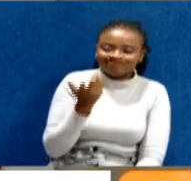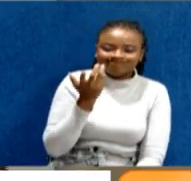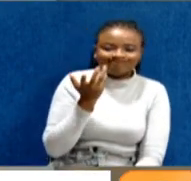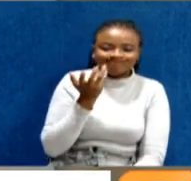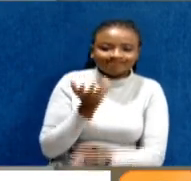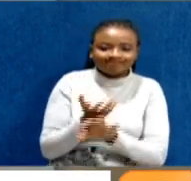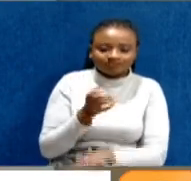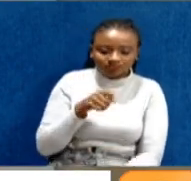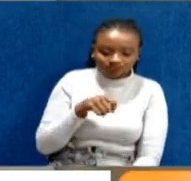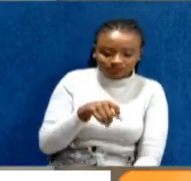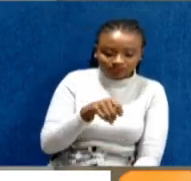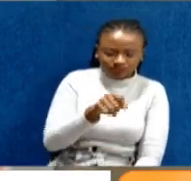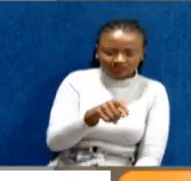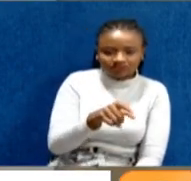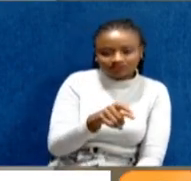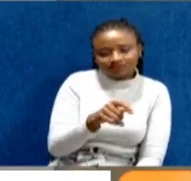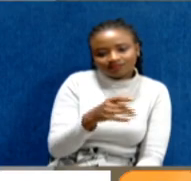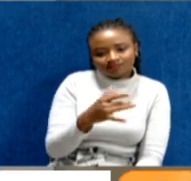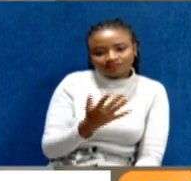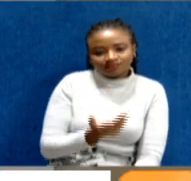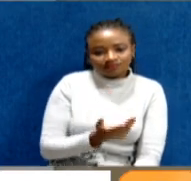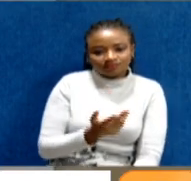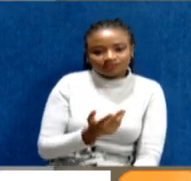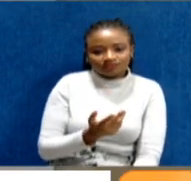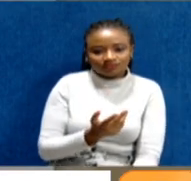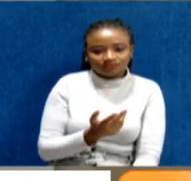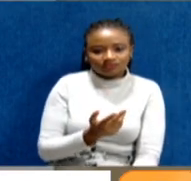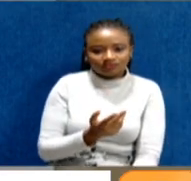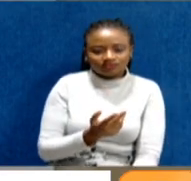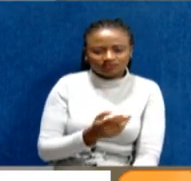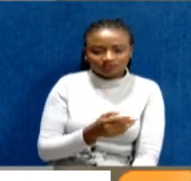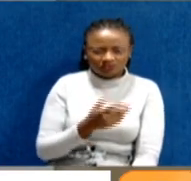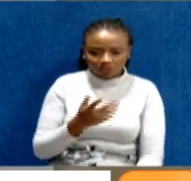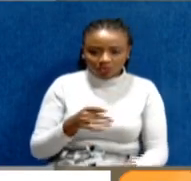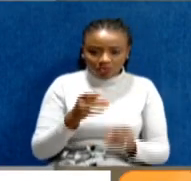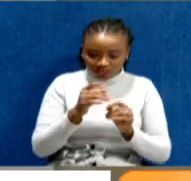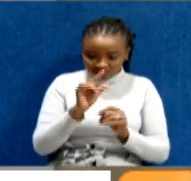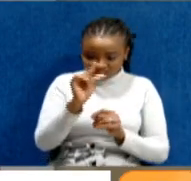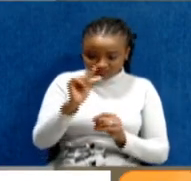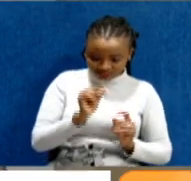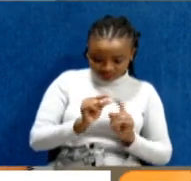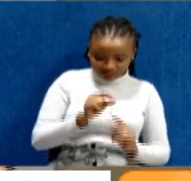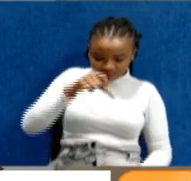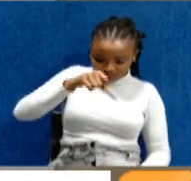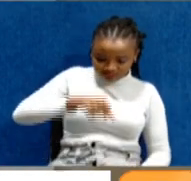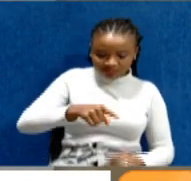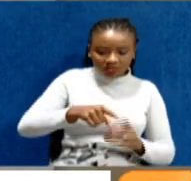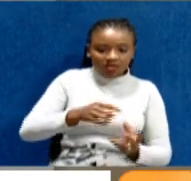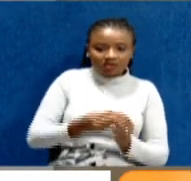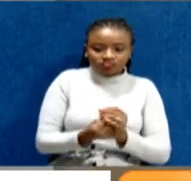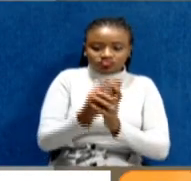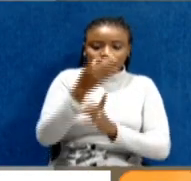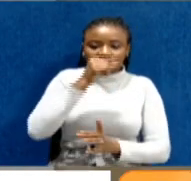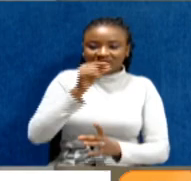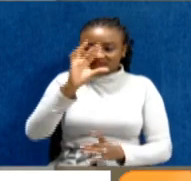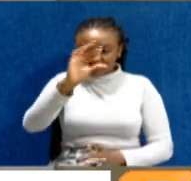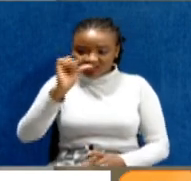the second generation has been sterilized, all its genetic productivity has been shut. Mm-hmm. That